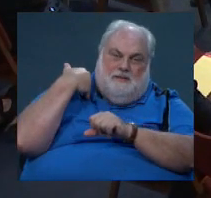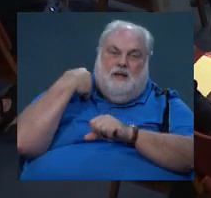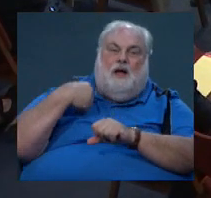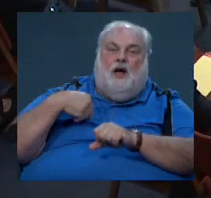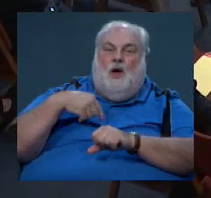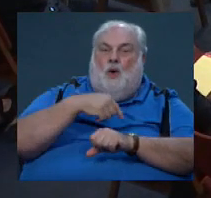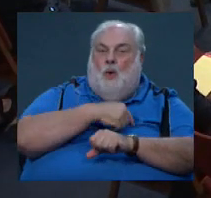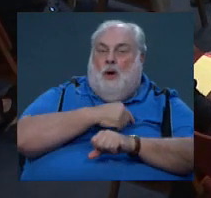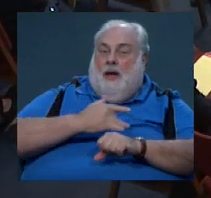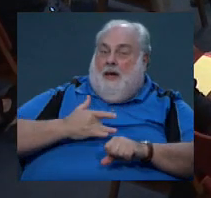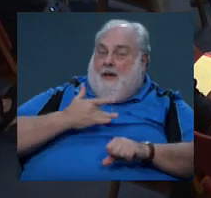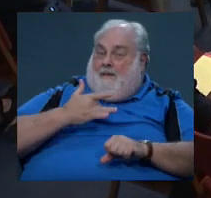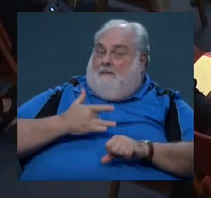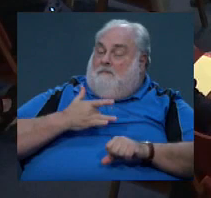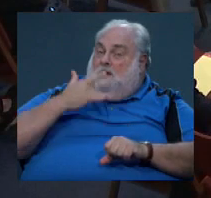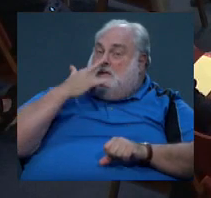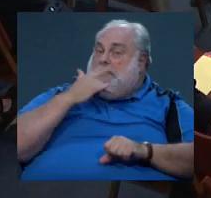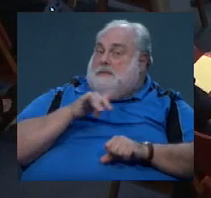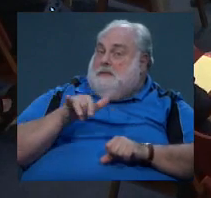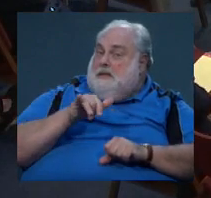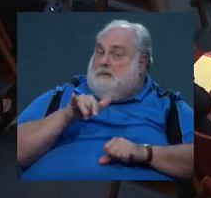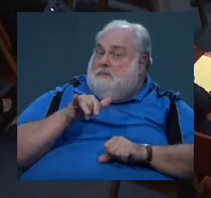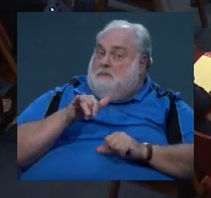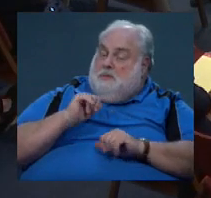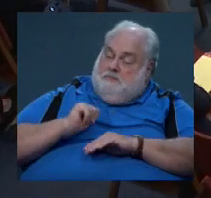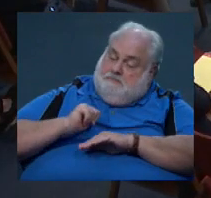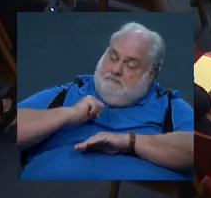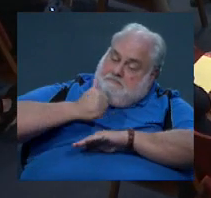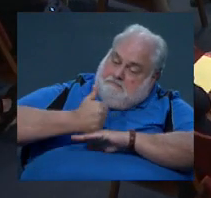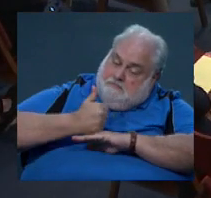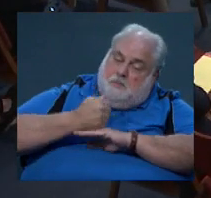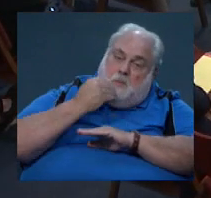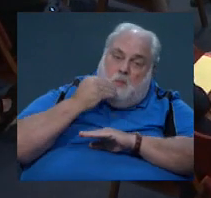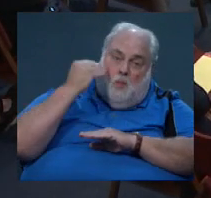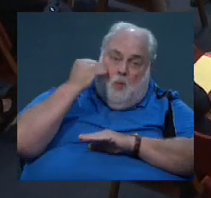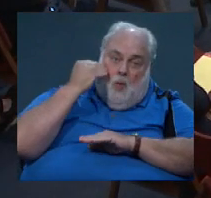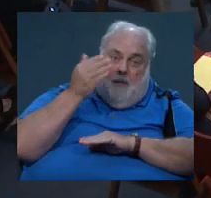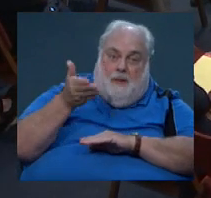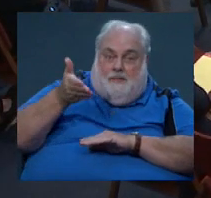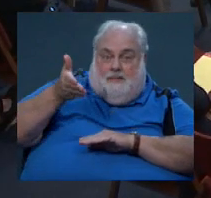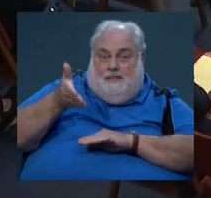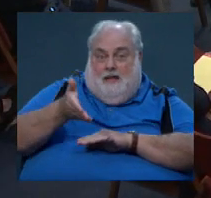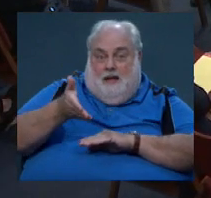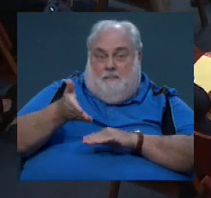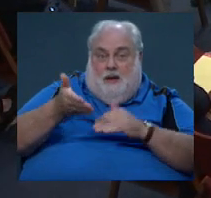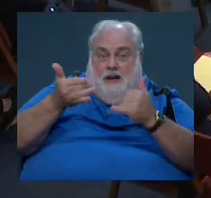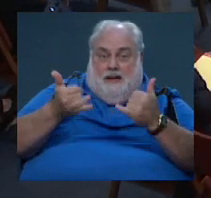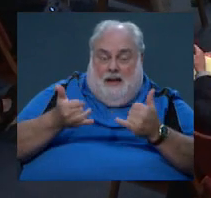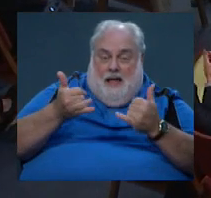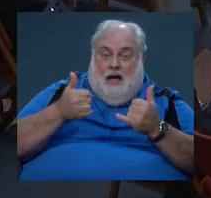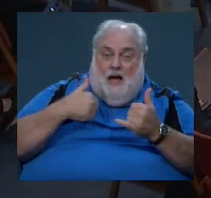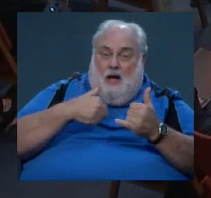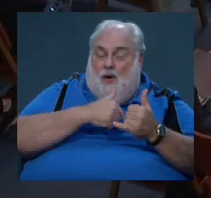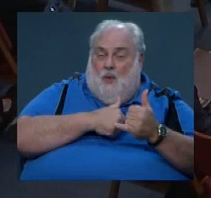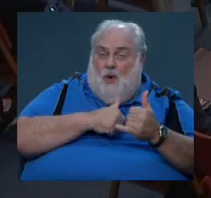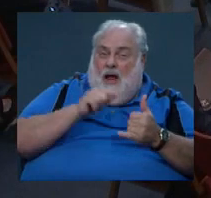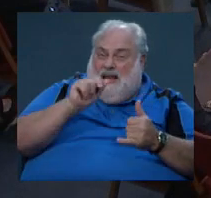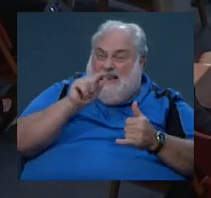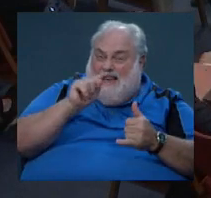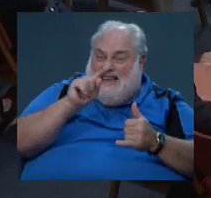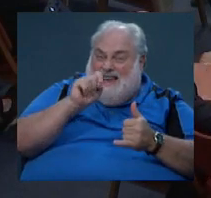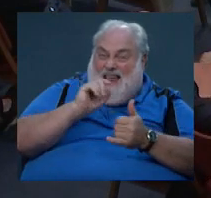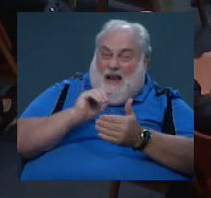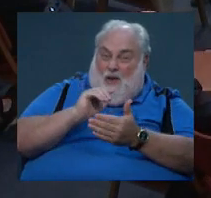We feel like we've, built a home there, but we're latecomers. There's, a lot